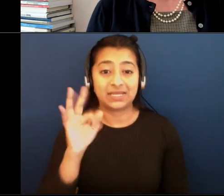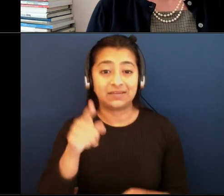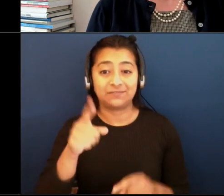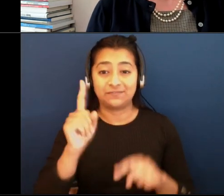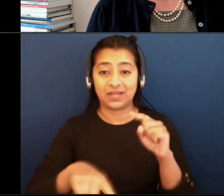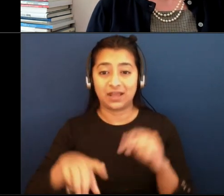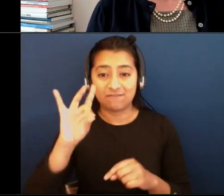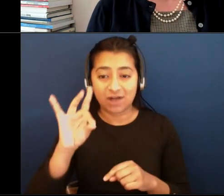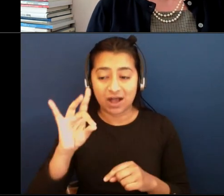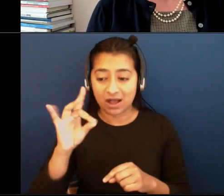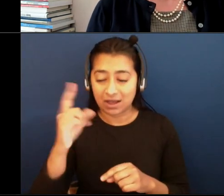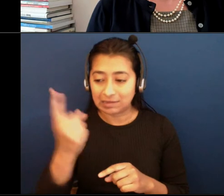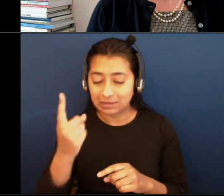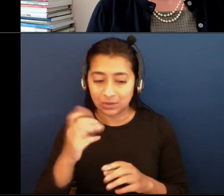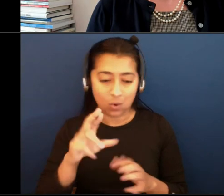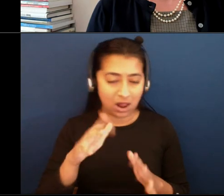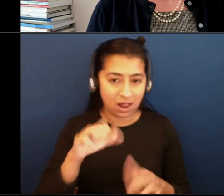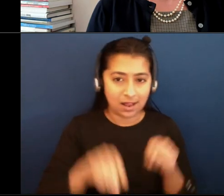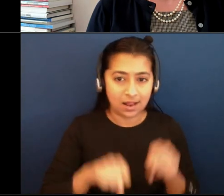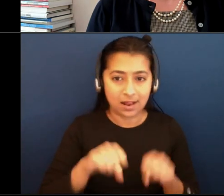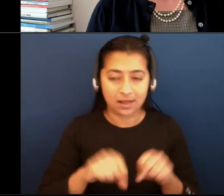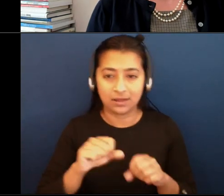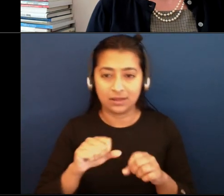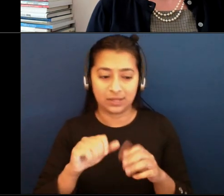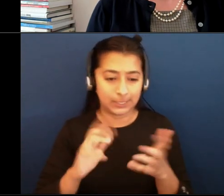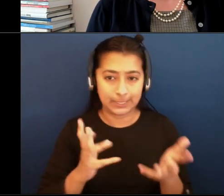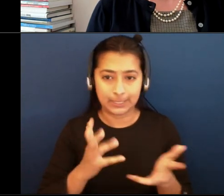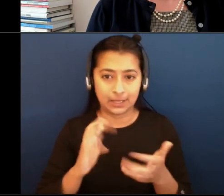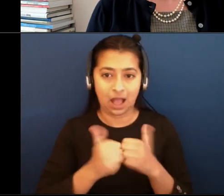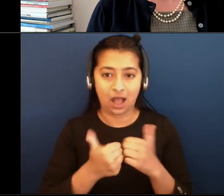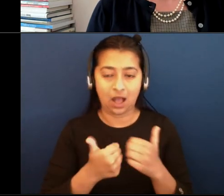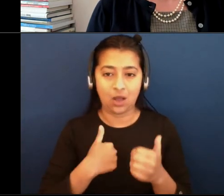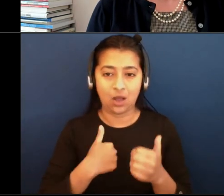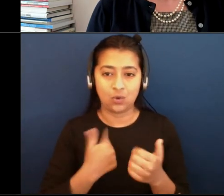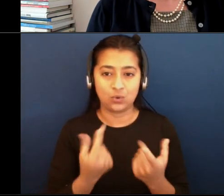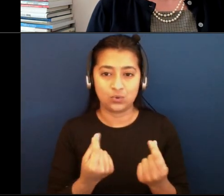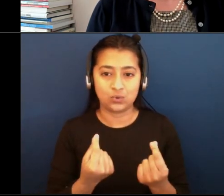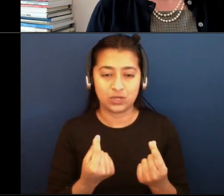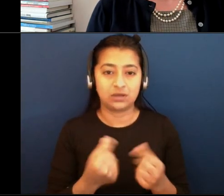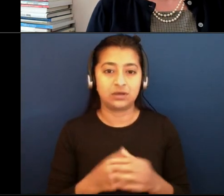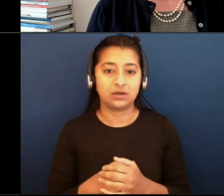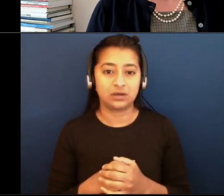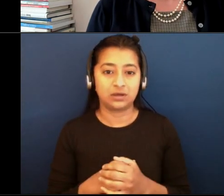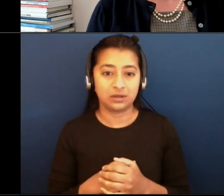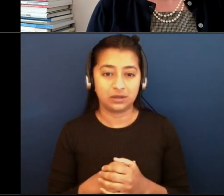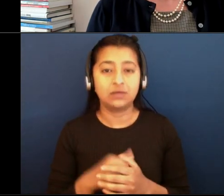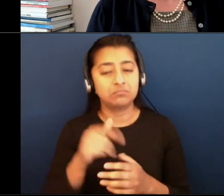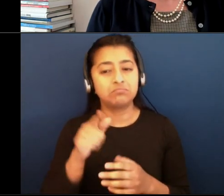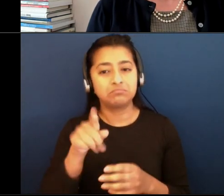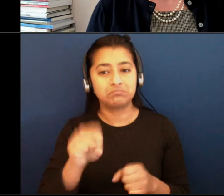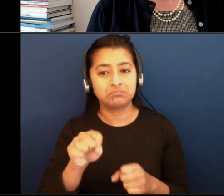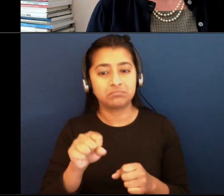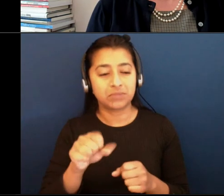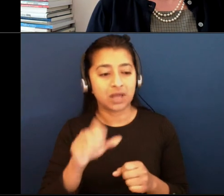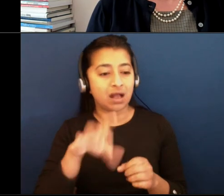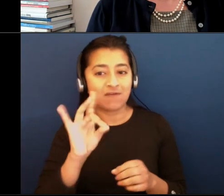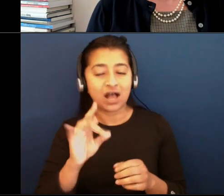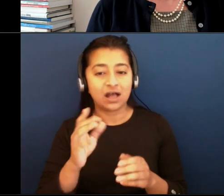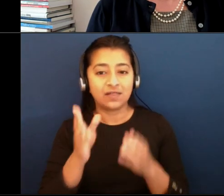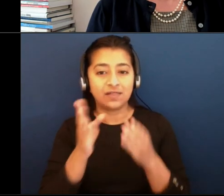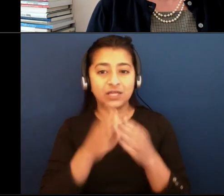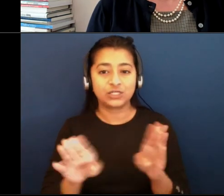anything or uncertain about how to go about doing it, you know, you can find the general editorial email